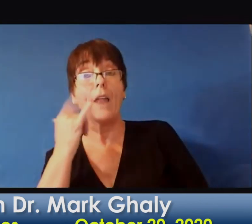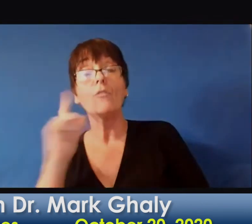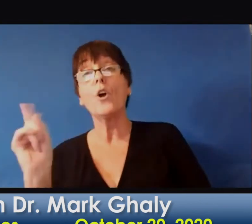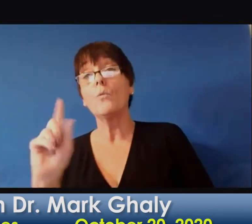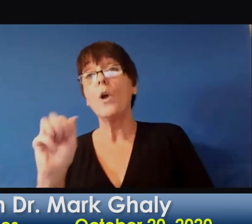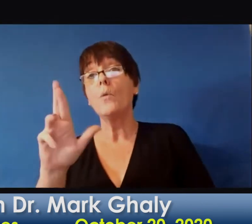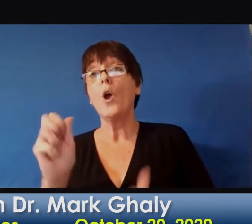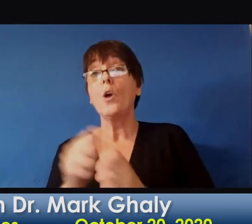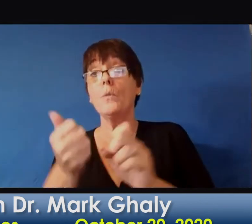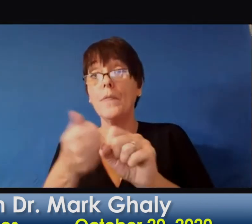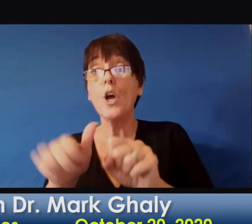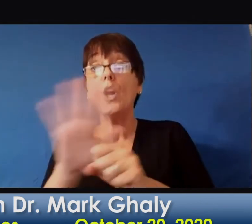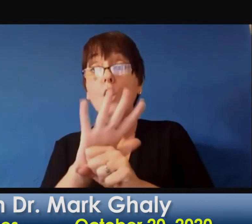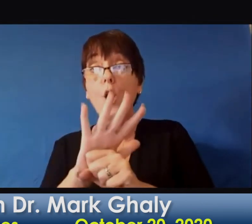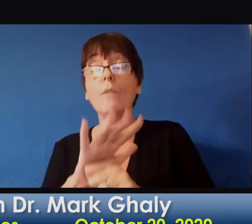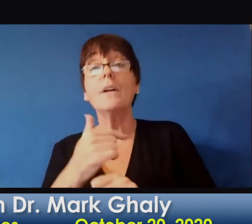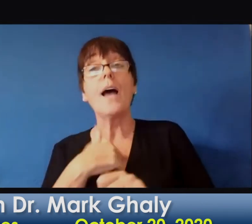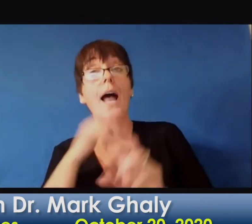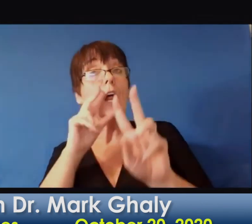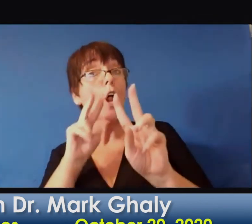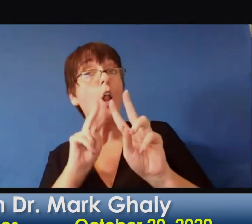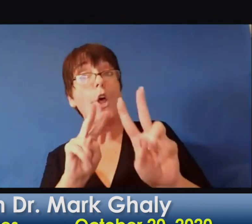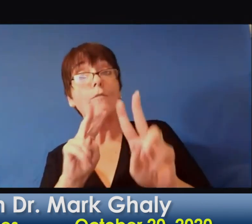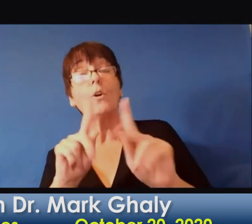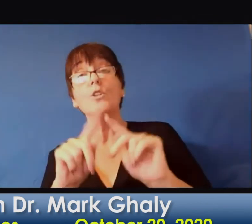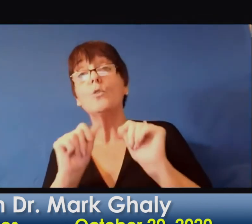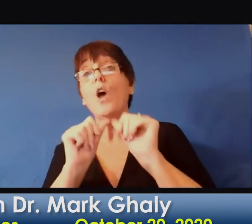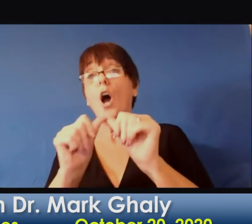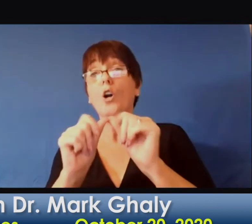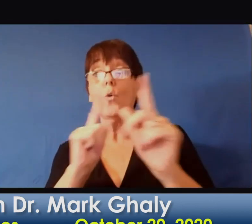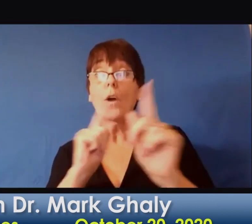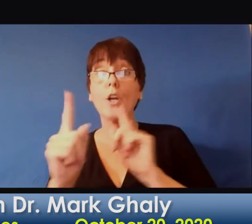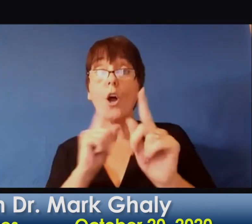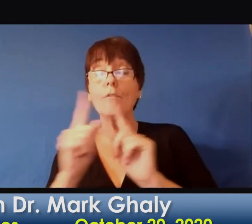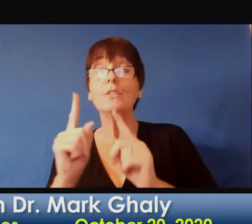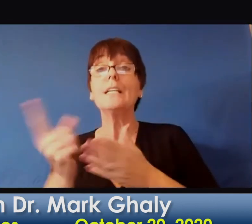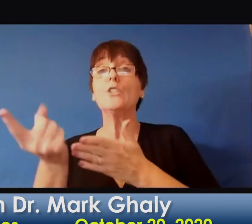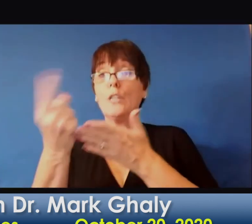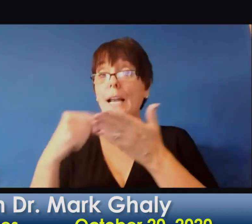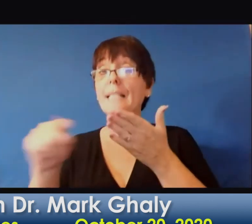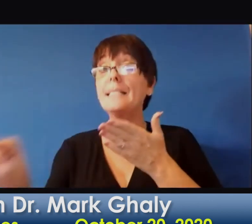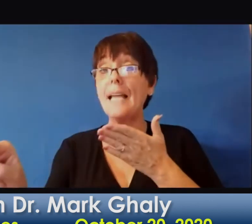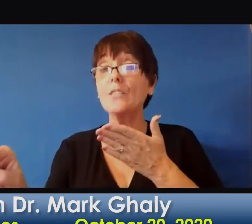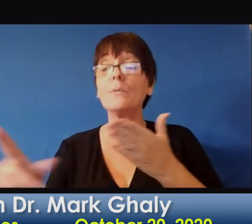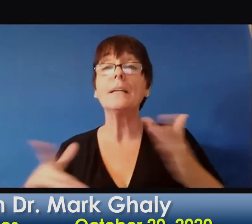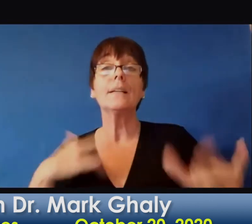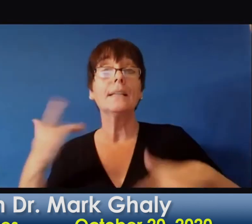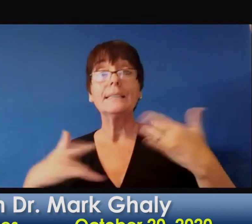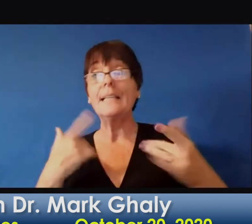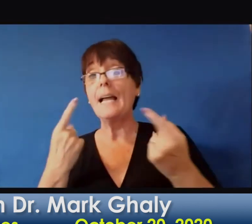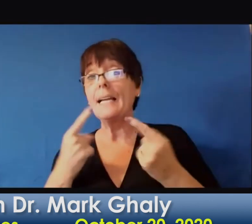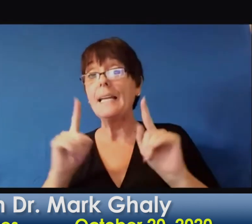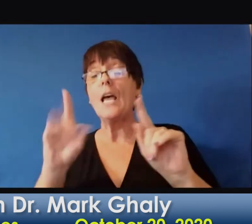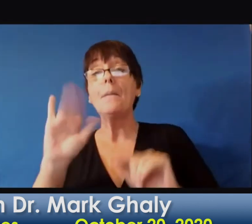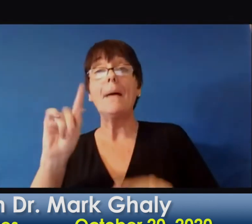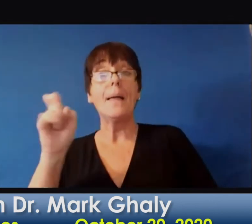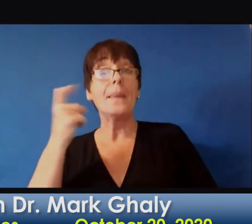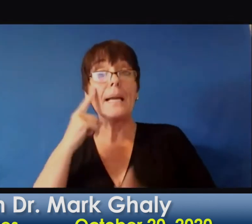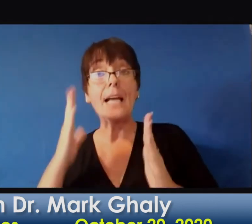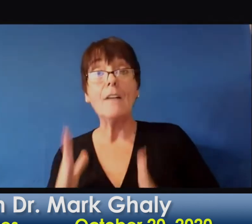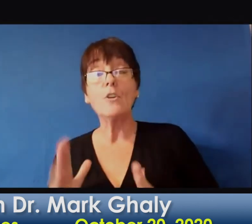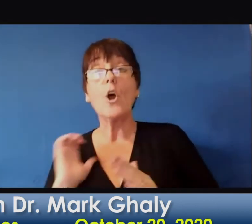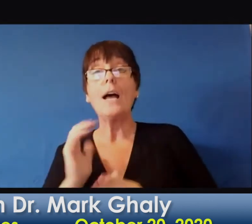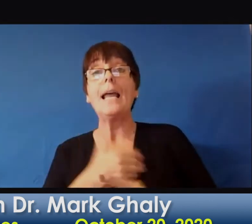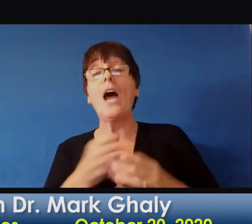with COVID. I look forward to the ongoing conversations next week. Exciting announcement by the governor on our